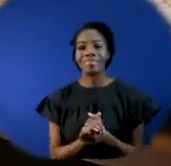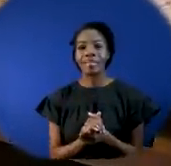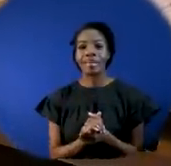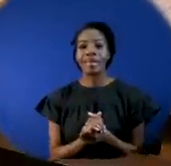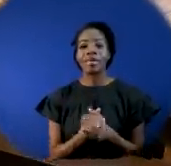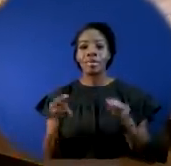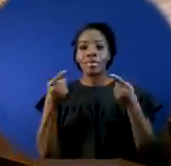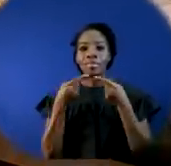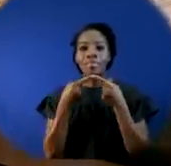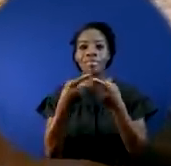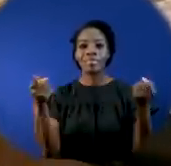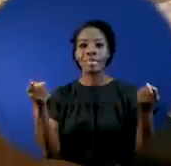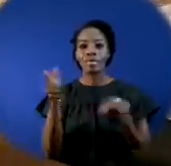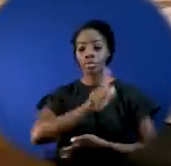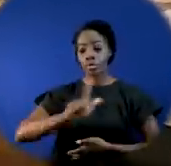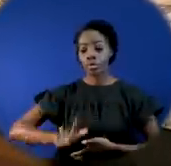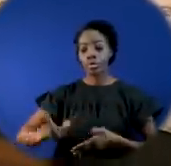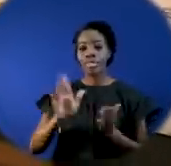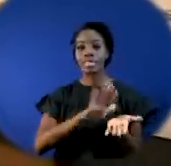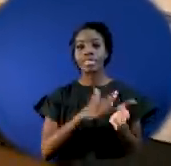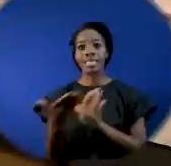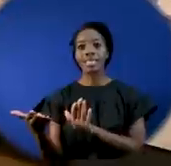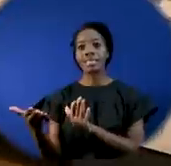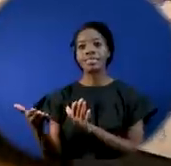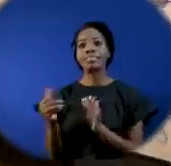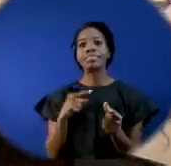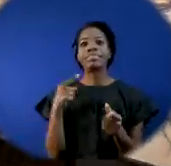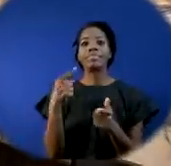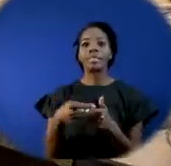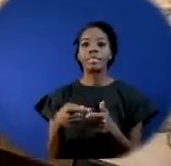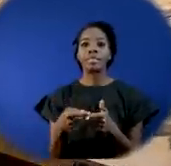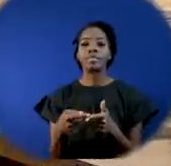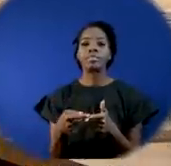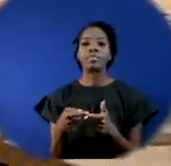you proclaim the Lord's death until he comes.